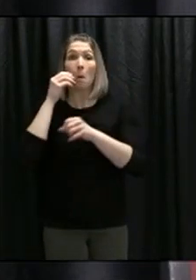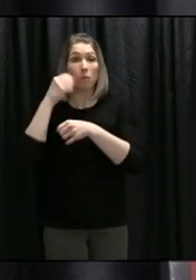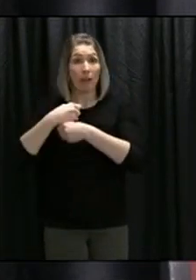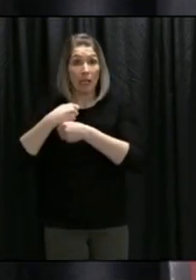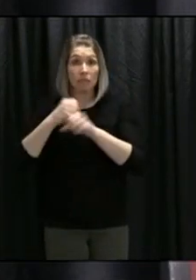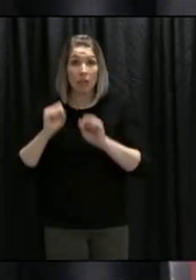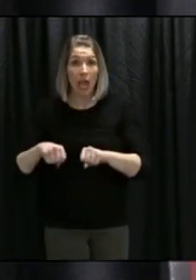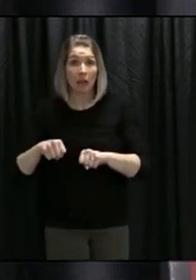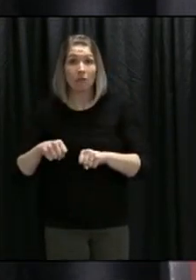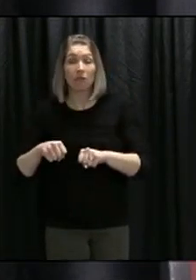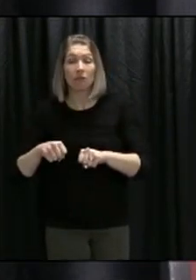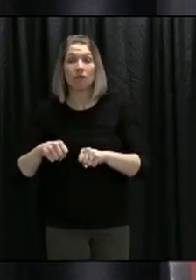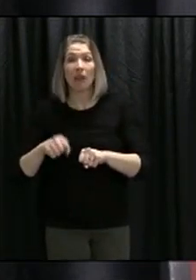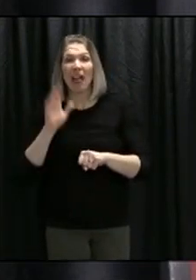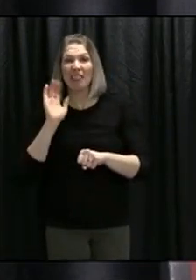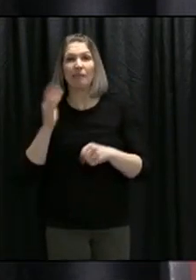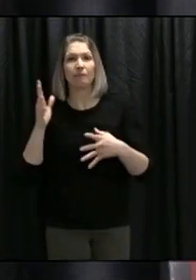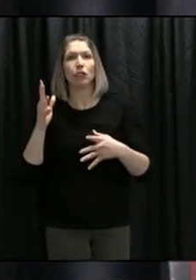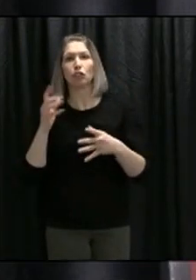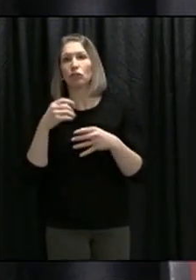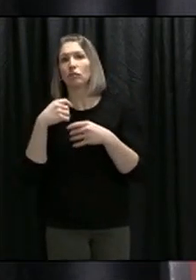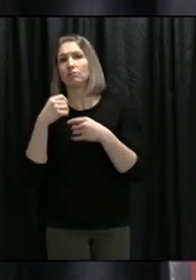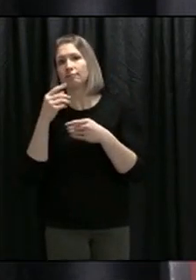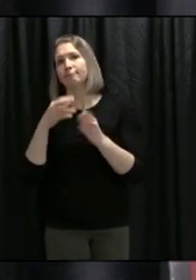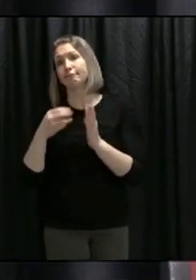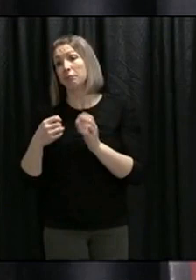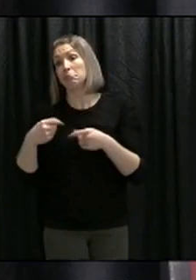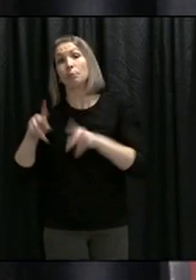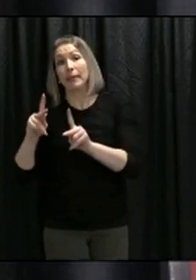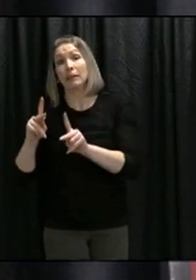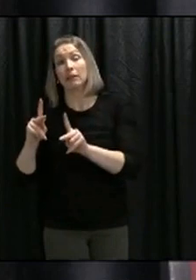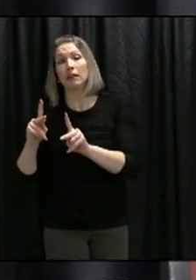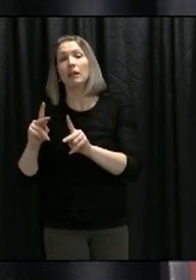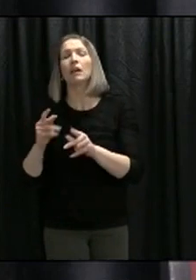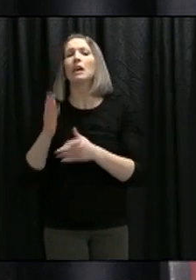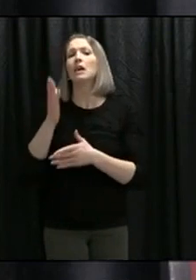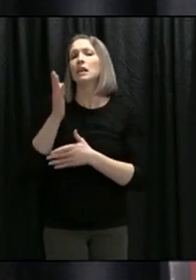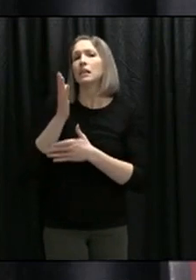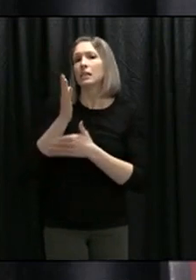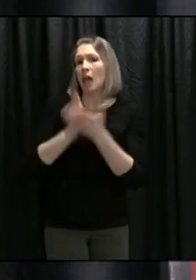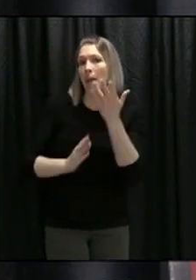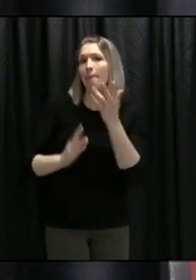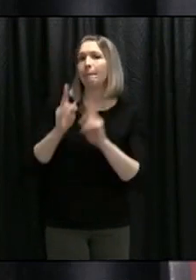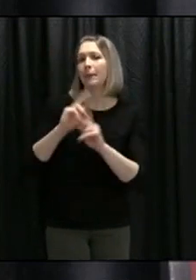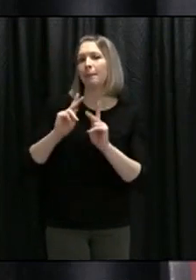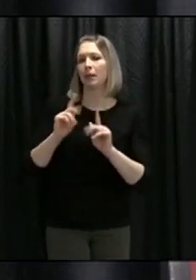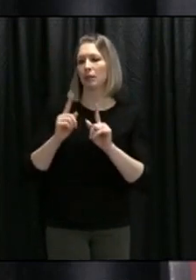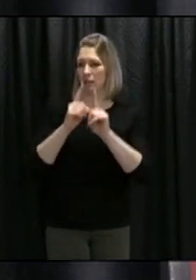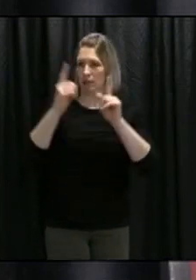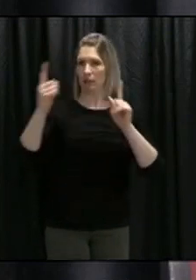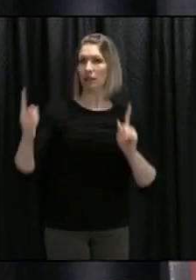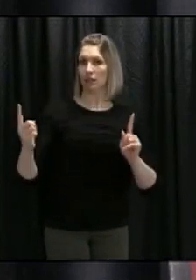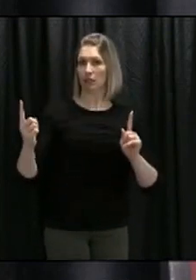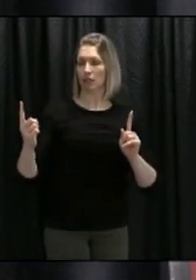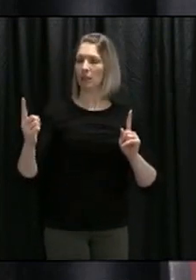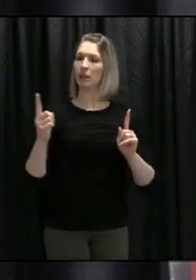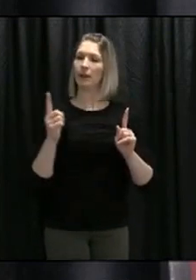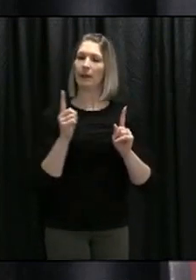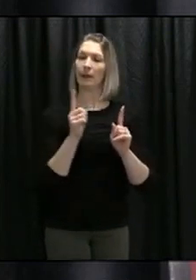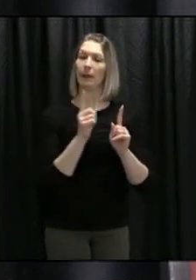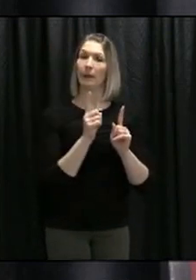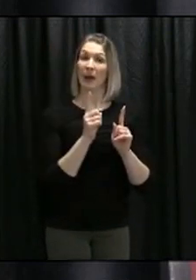well, who may run into some challenges with physical distancing. But I'd like to emphasize that wearing a mask is